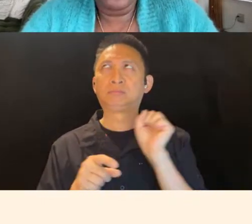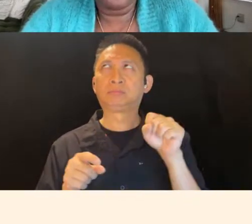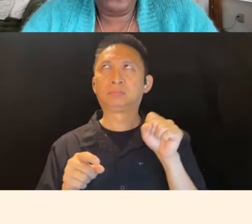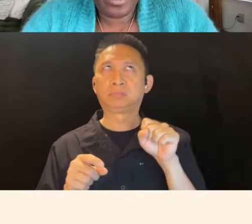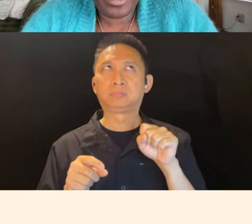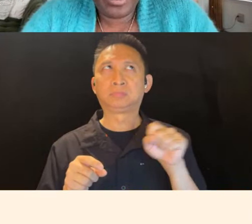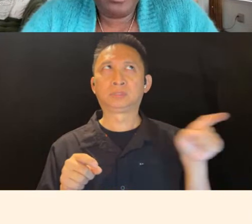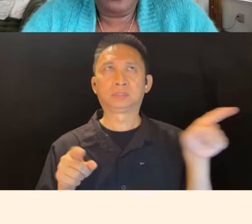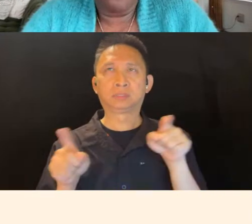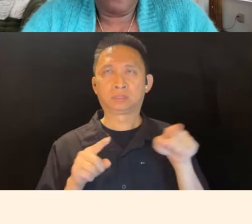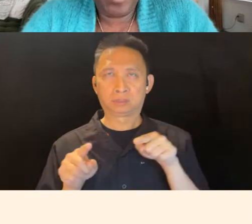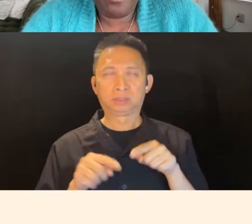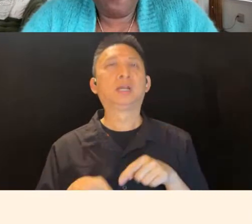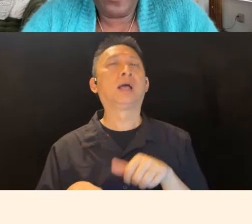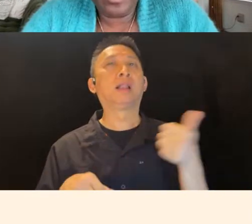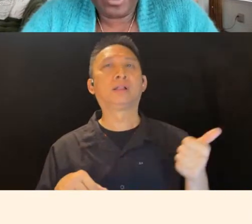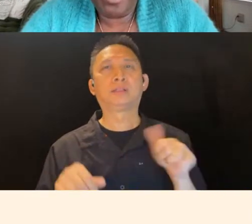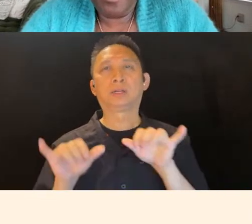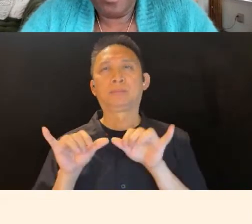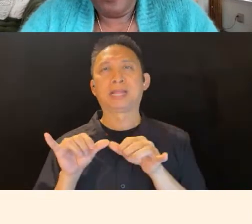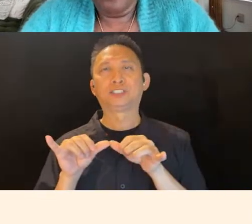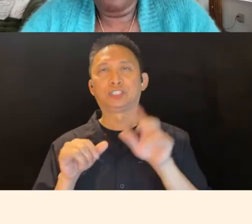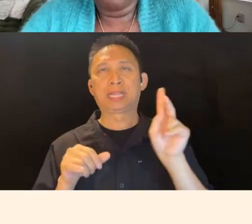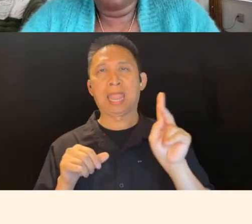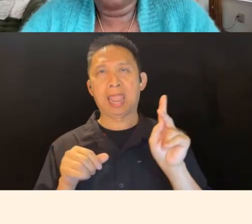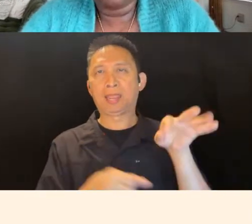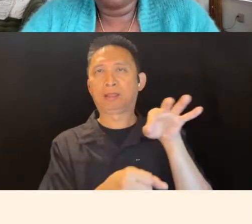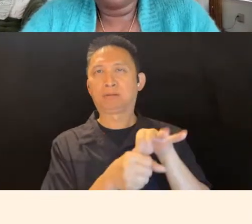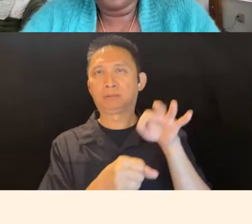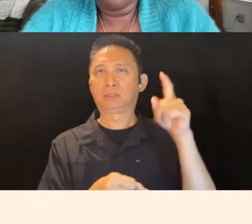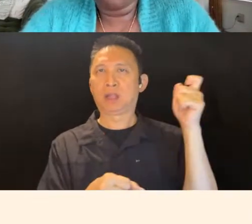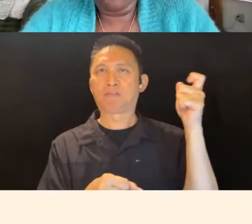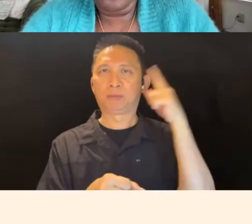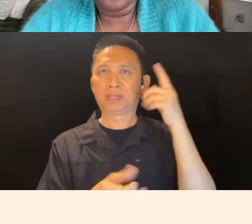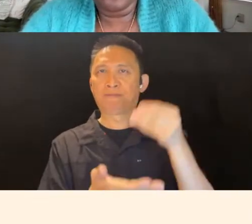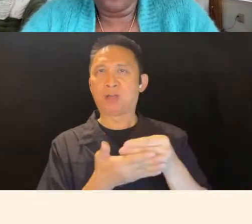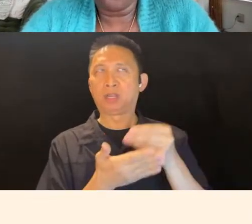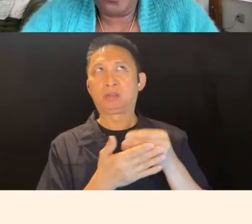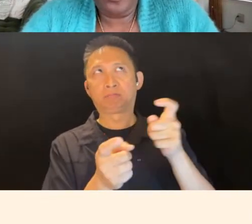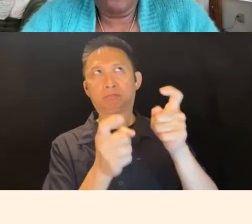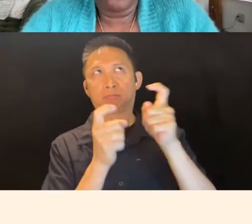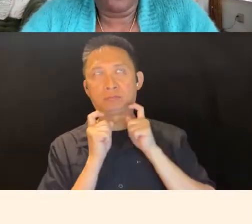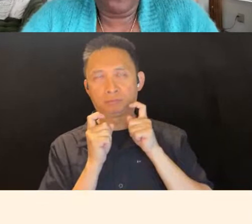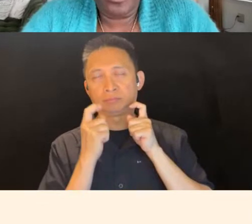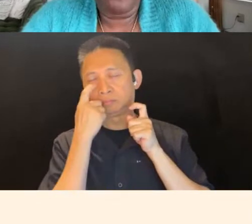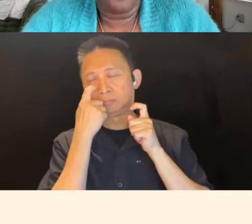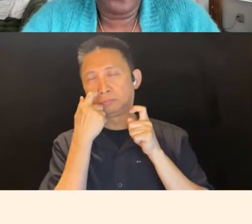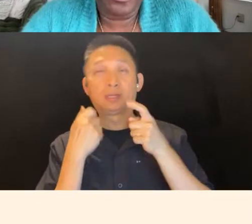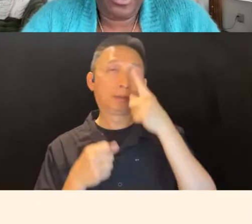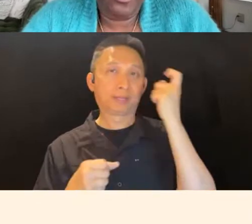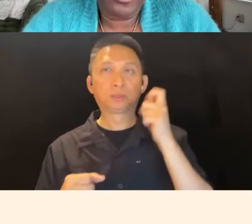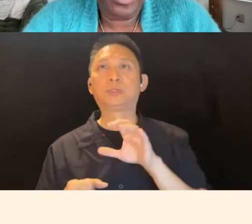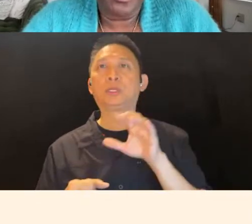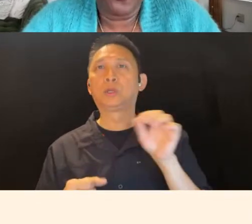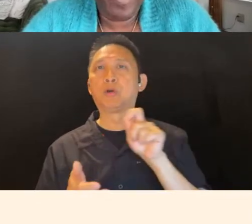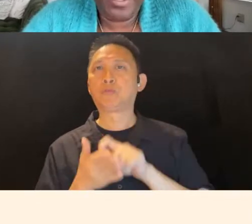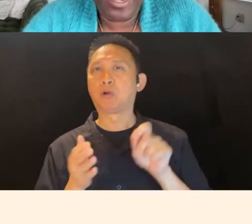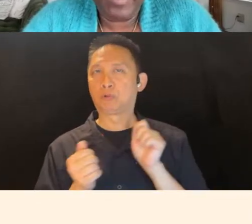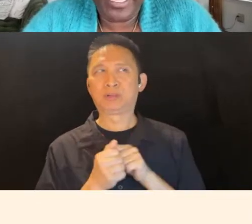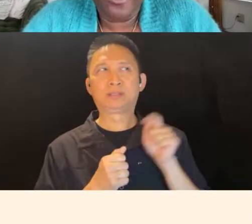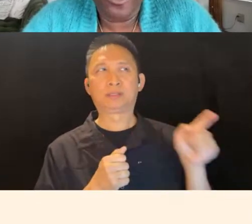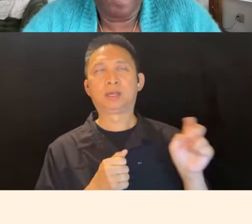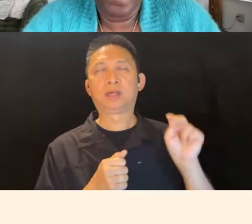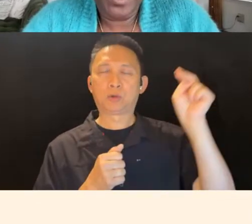through Measure K government funding, through co-writing with the Northern California Land Trust, a